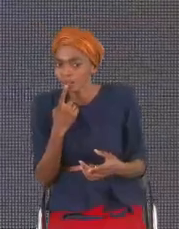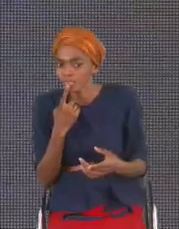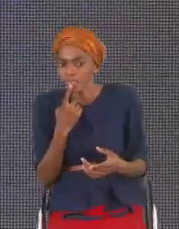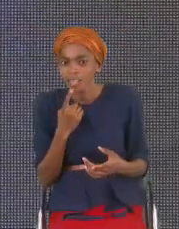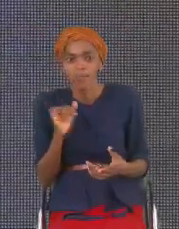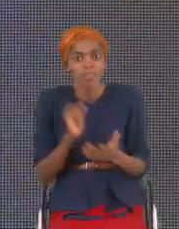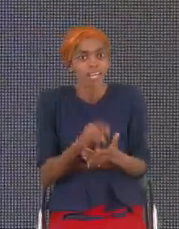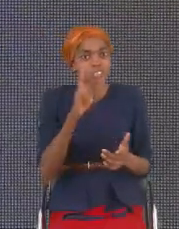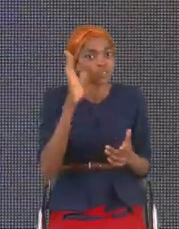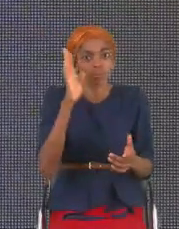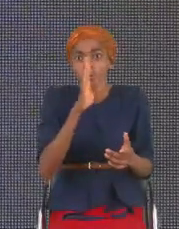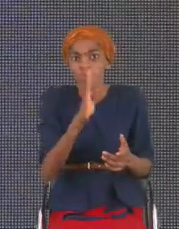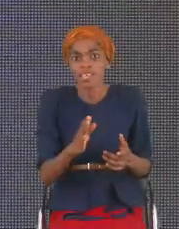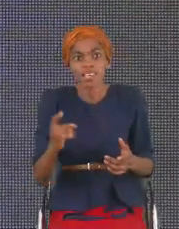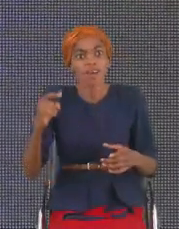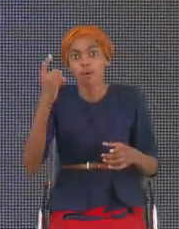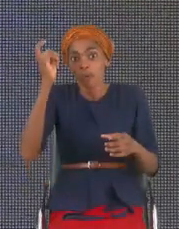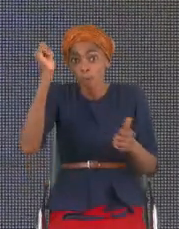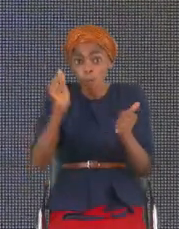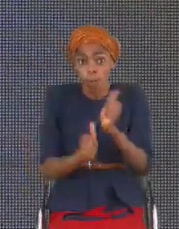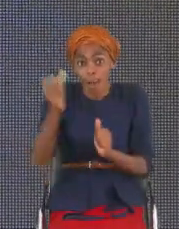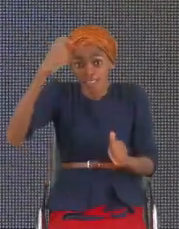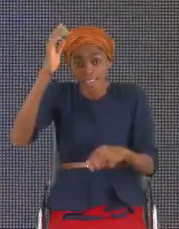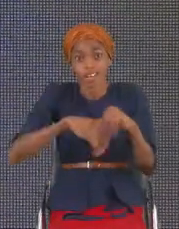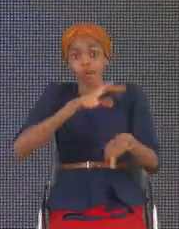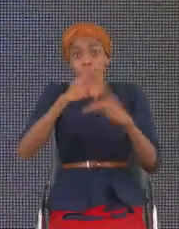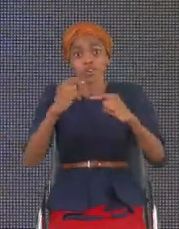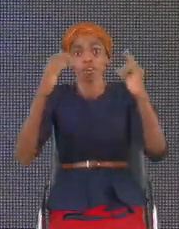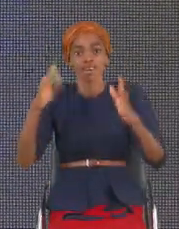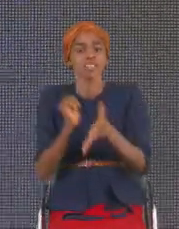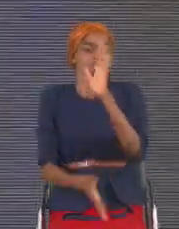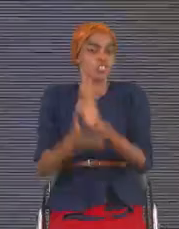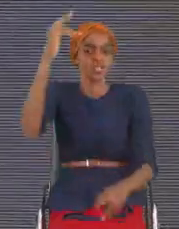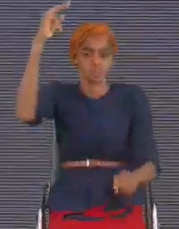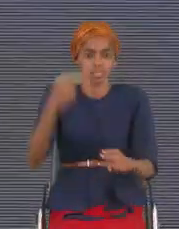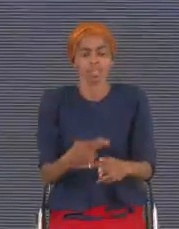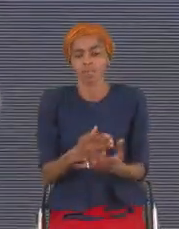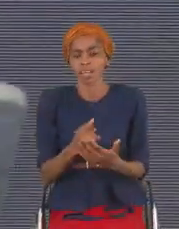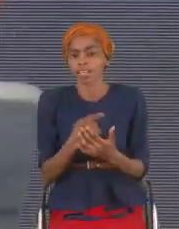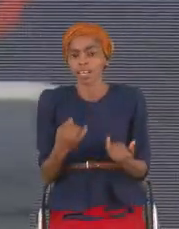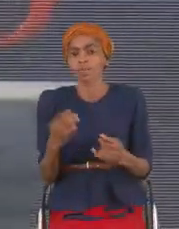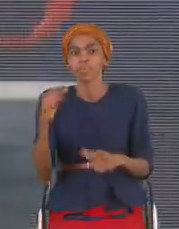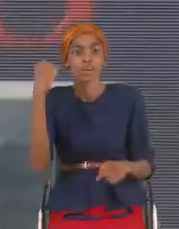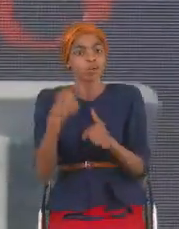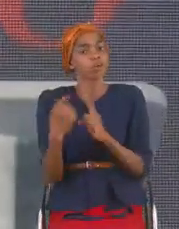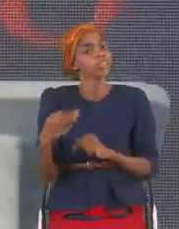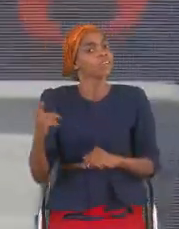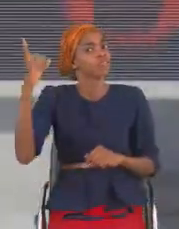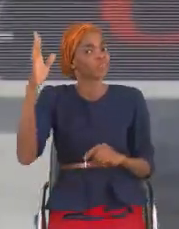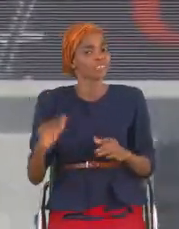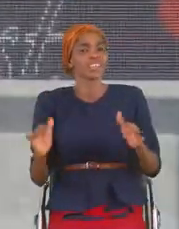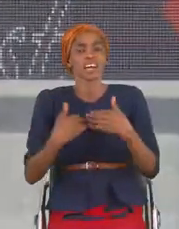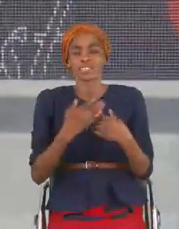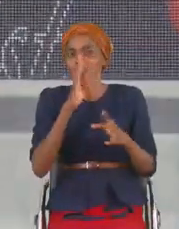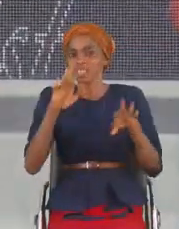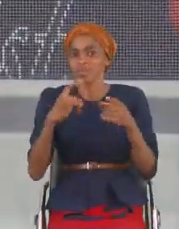be wiser than all your enemies in Jesus' name. And then the word of God has been given